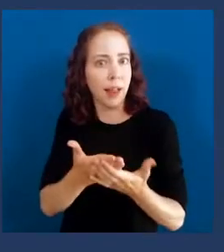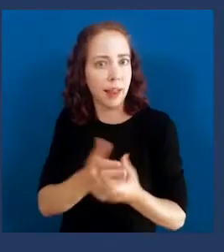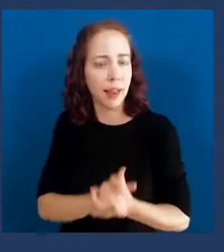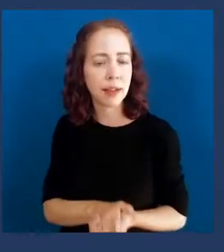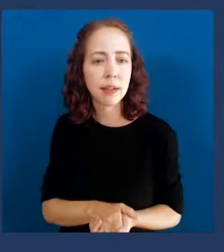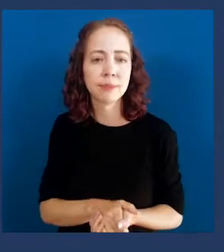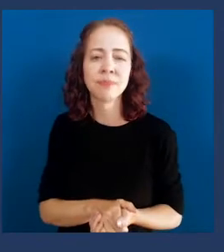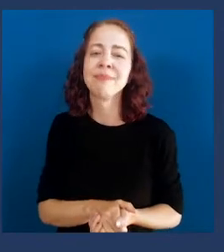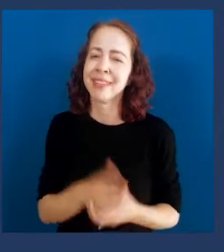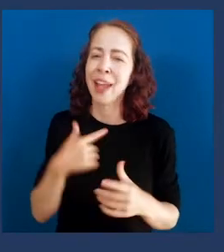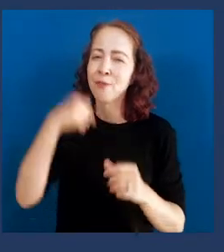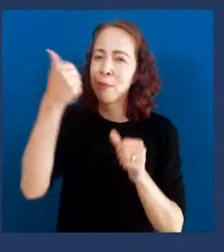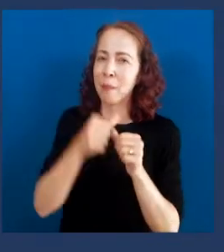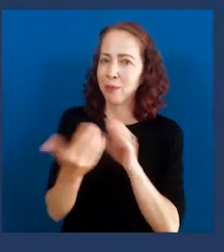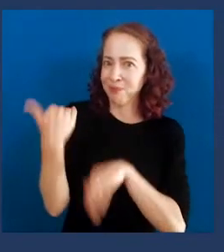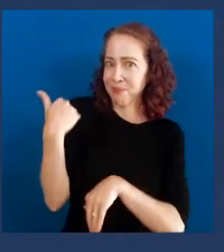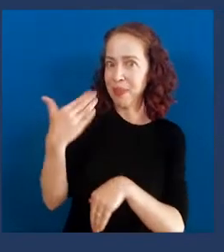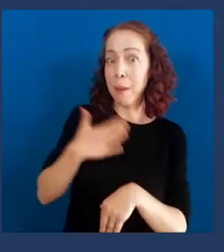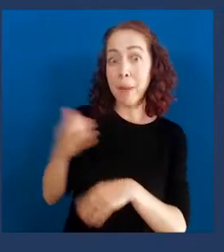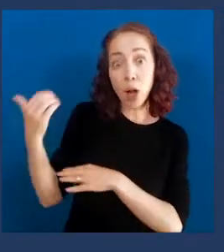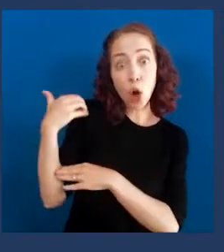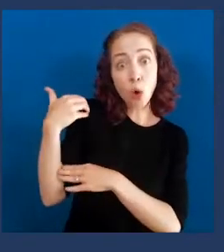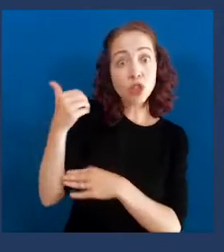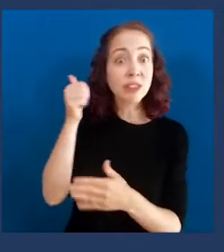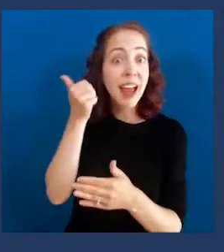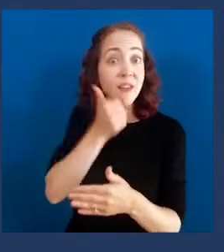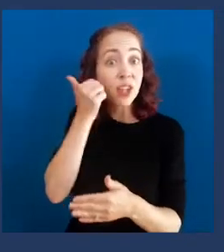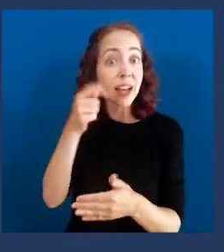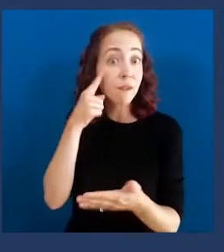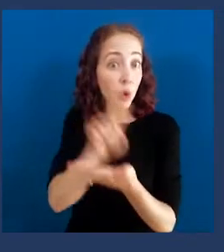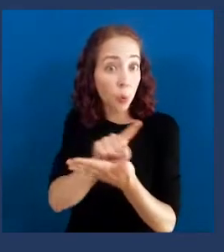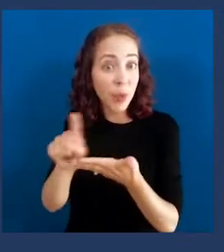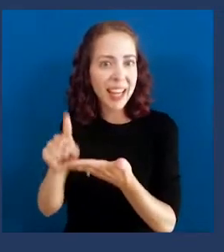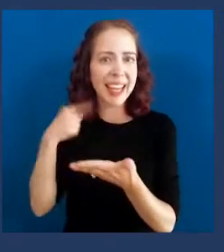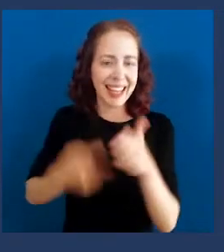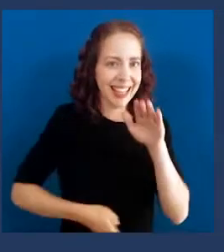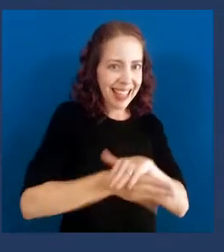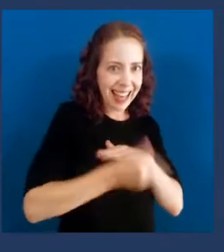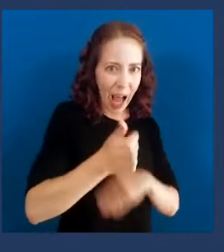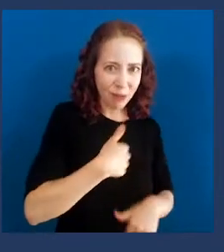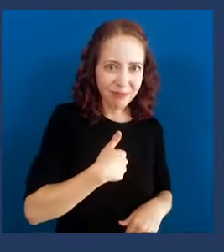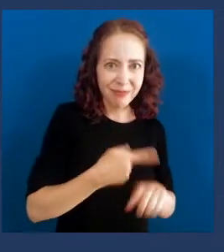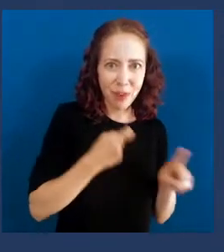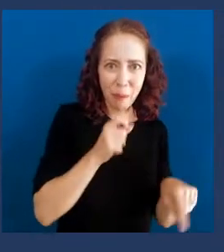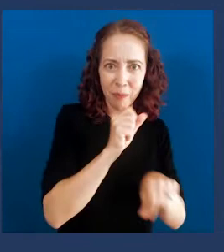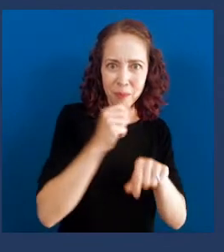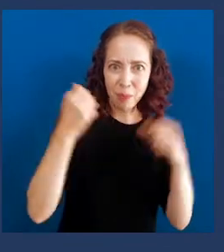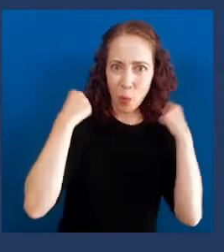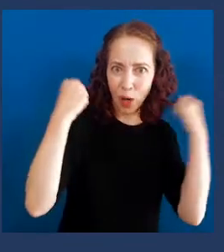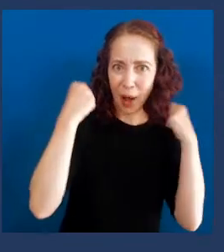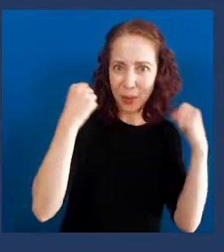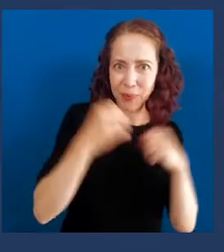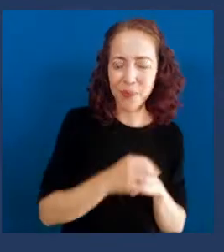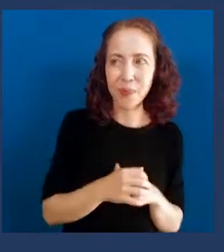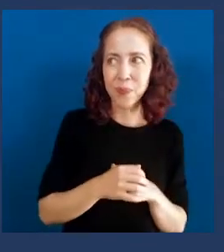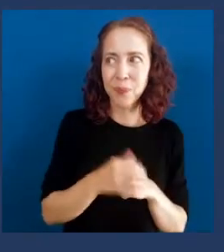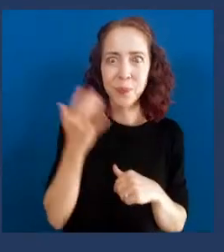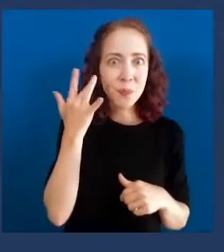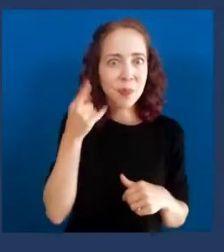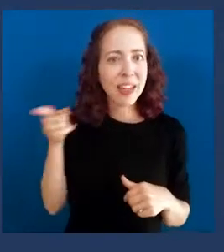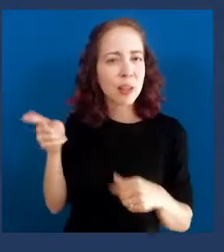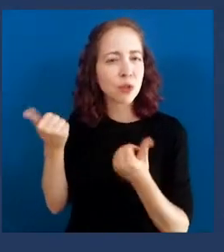I mean, I can go back to where my coach kicked me out of workout every single day for a week because he was trying to teach me